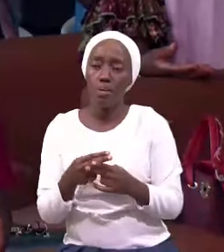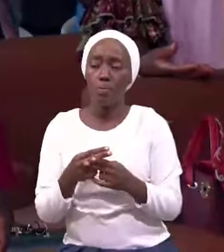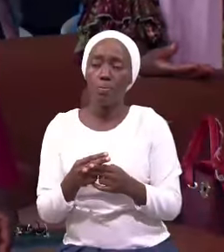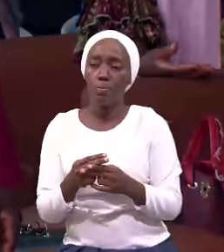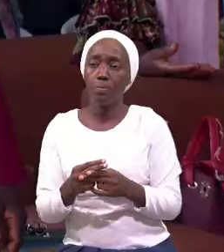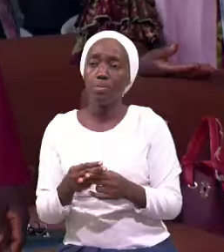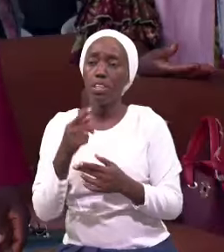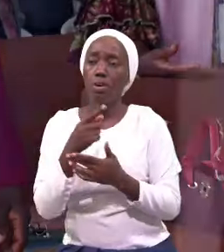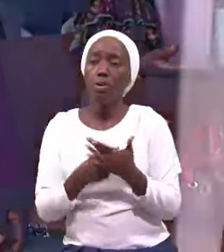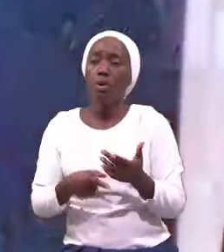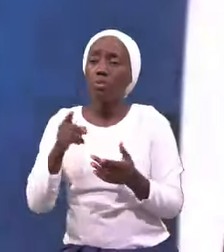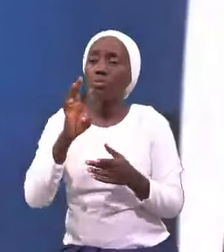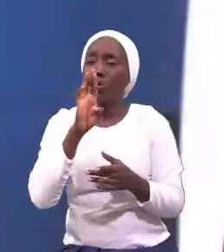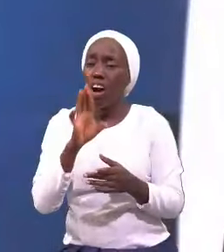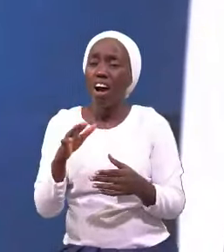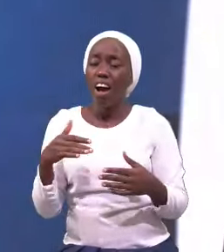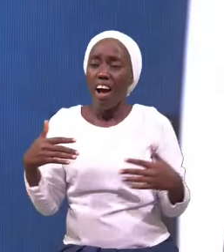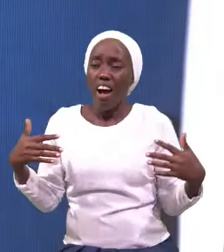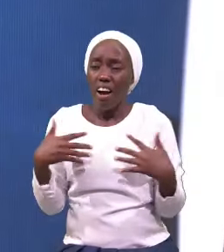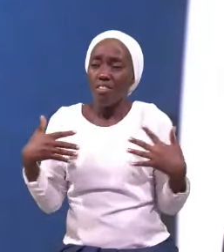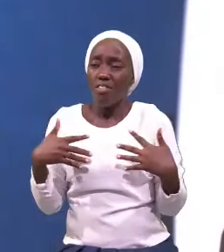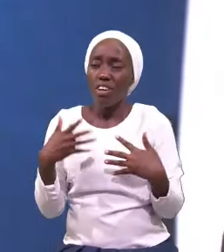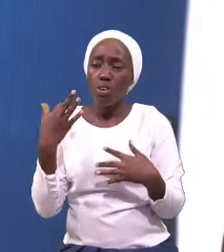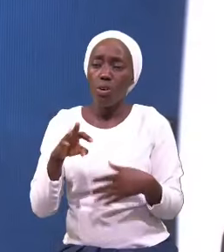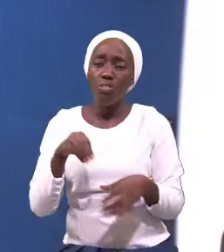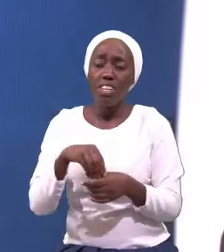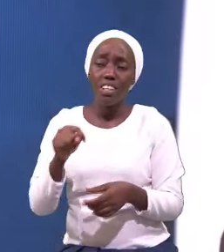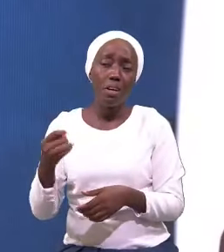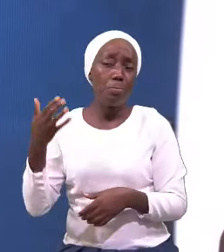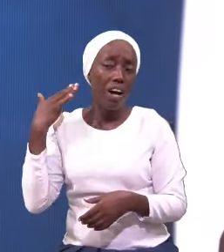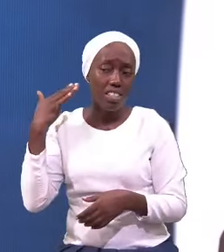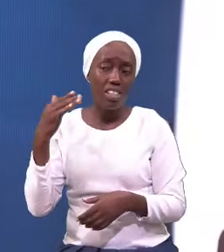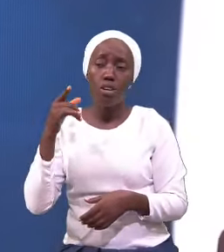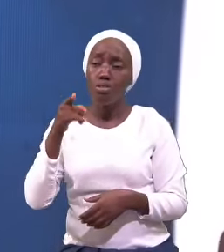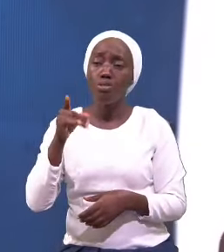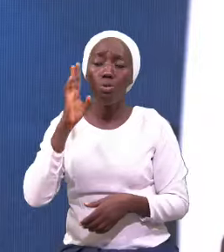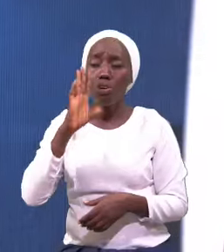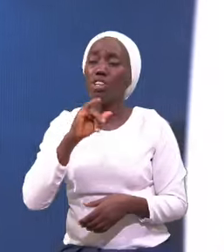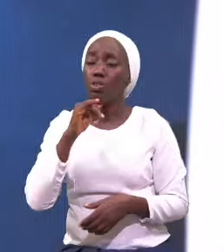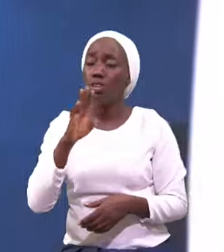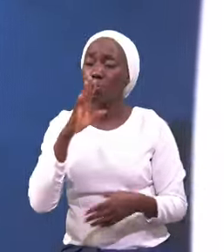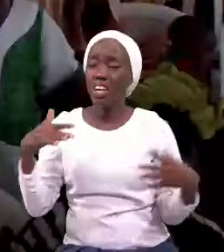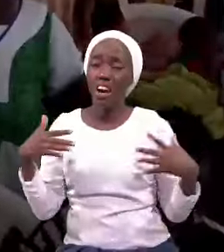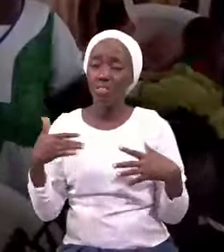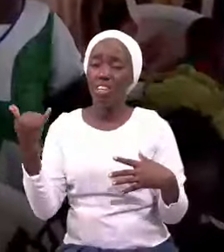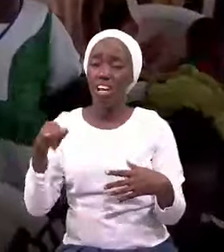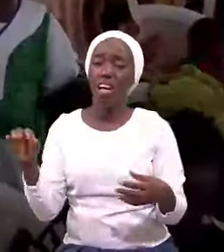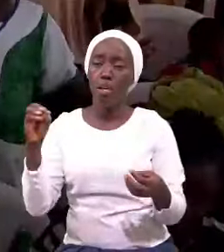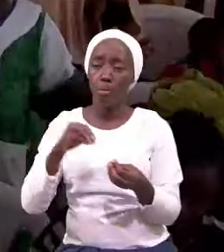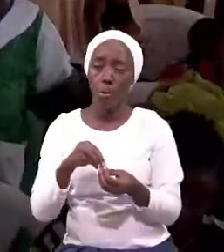What you were afraid of in the past, you will not be afraid anymore.